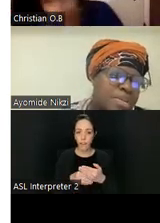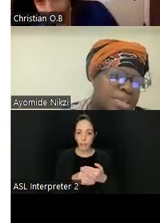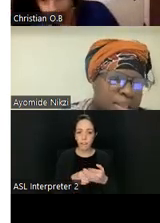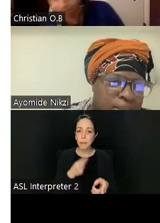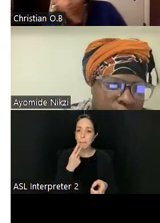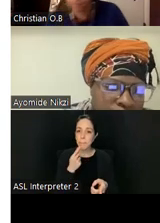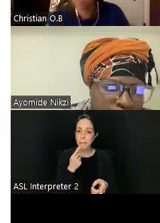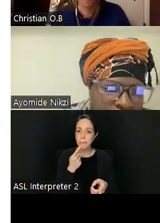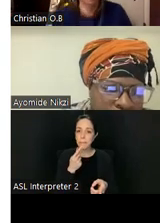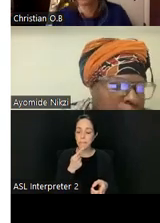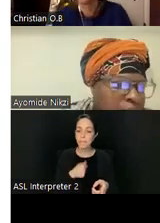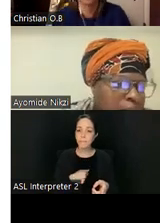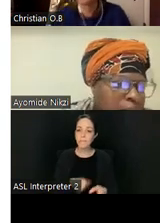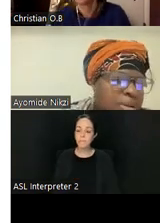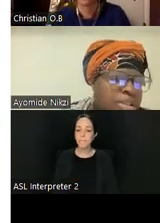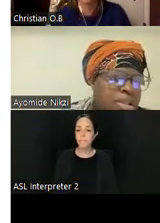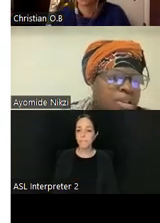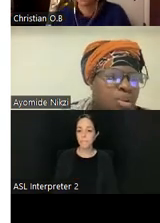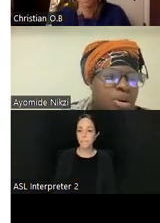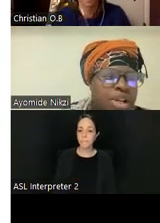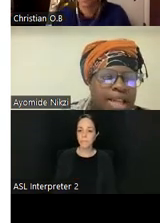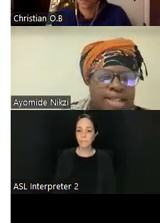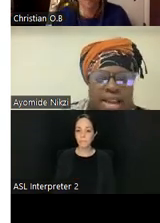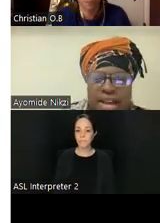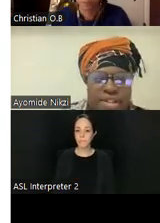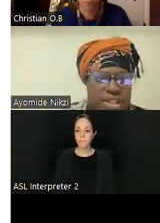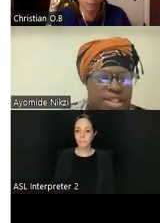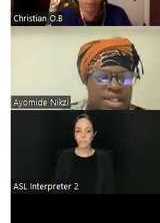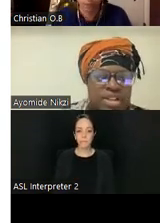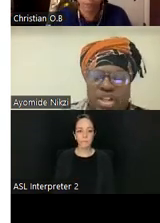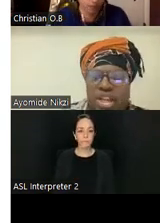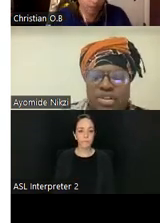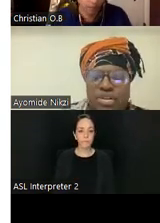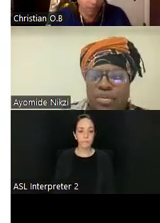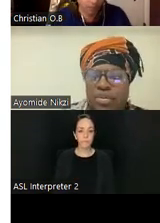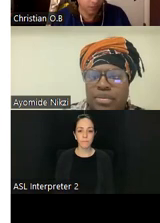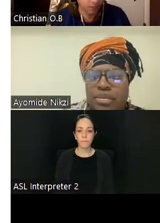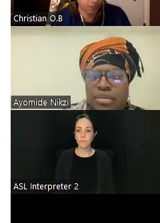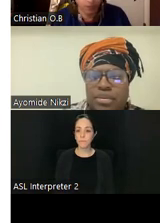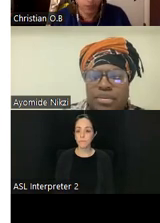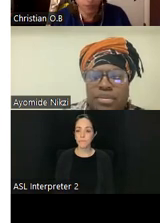relevant updates about the board and staff to this section A2?